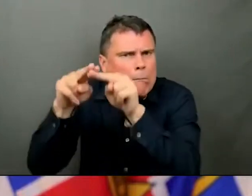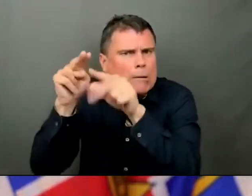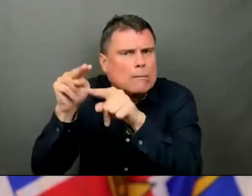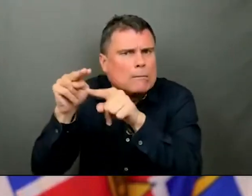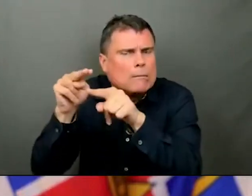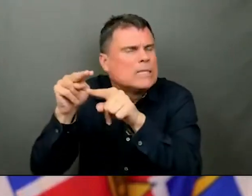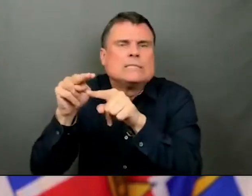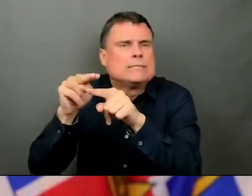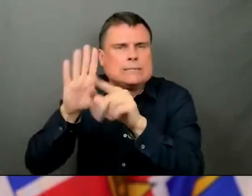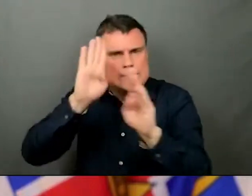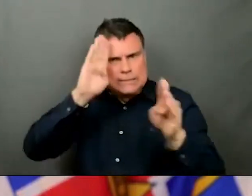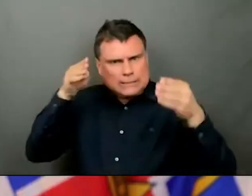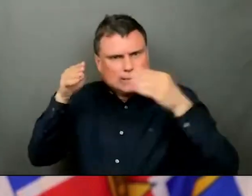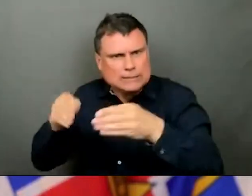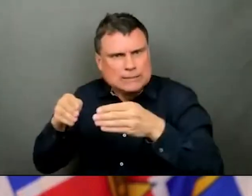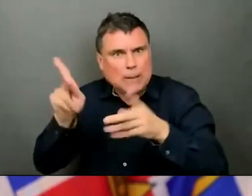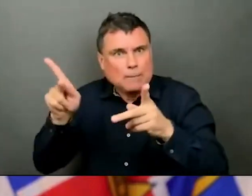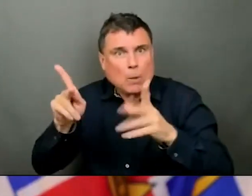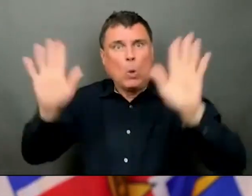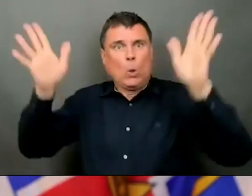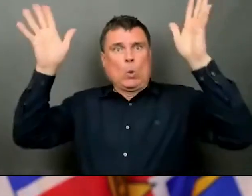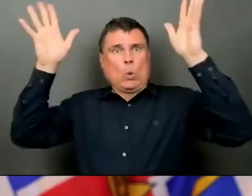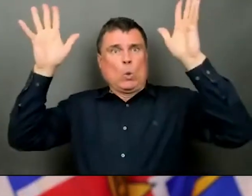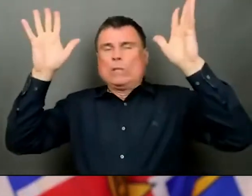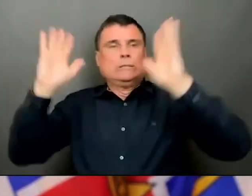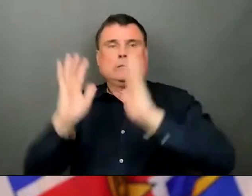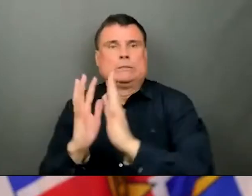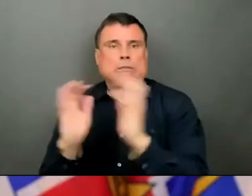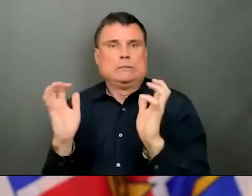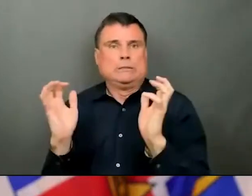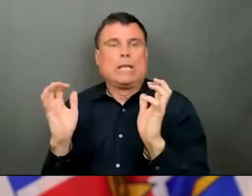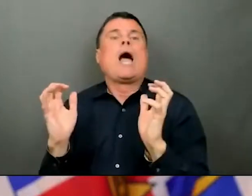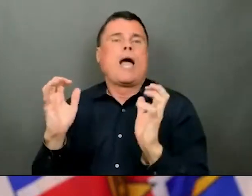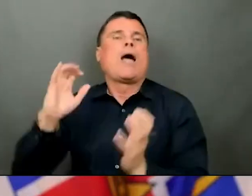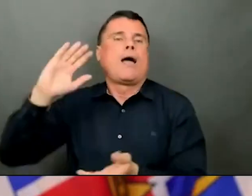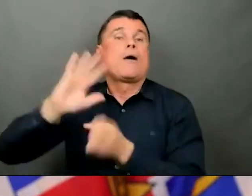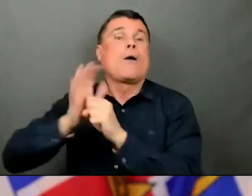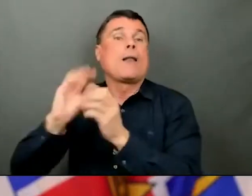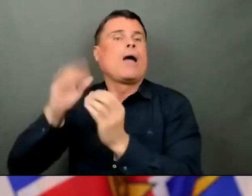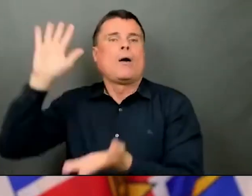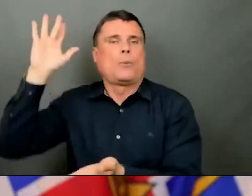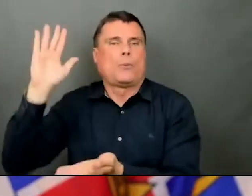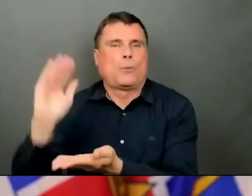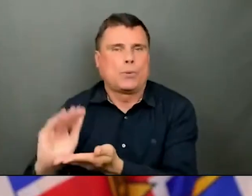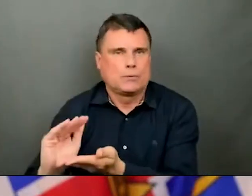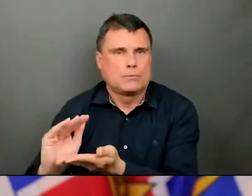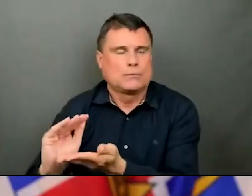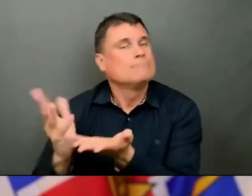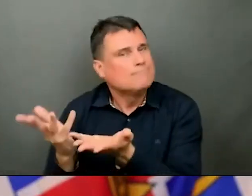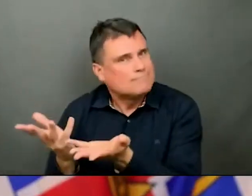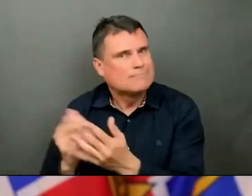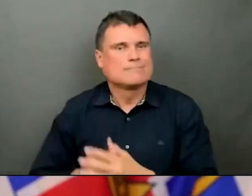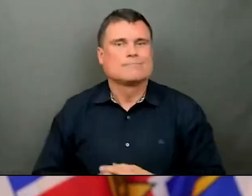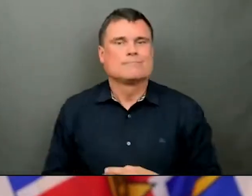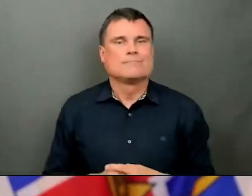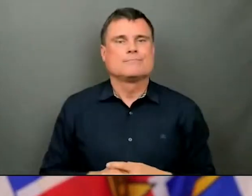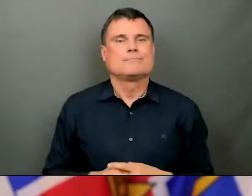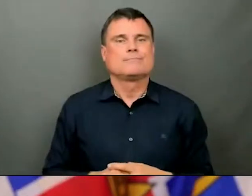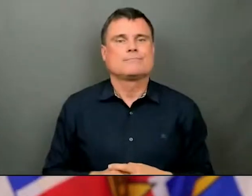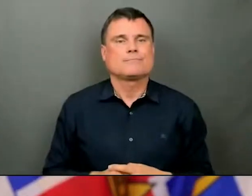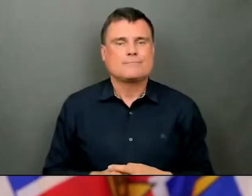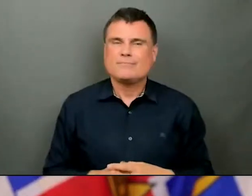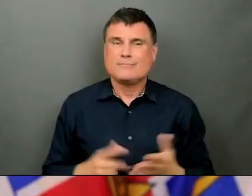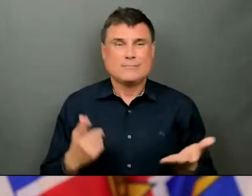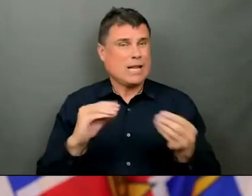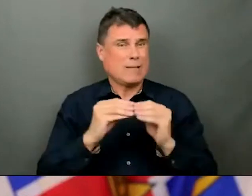it settled back down again. So there's lots of things in the data that qualify what it actually tells us, but I think